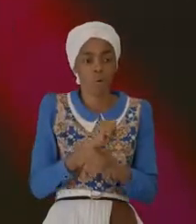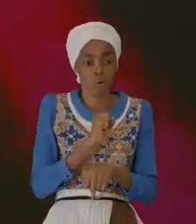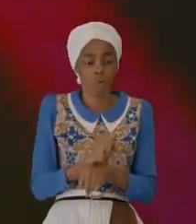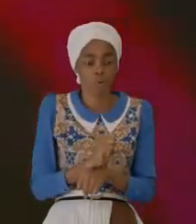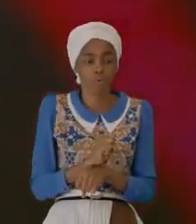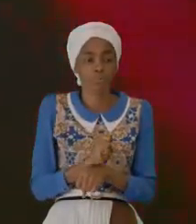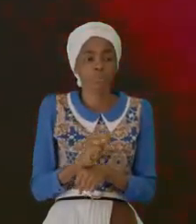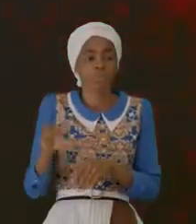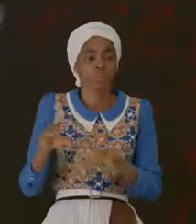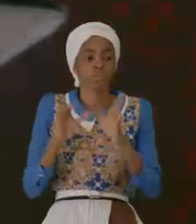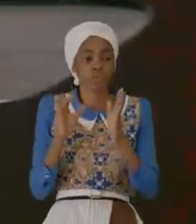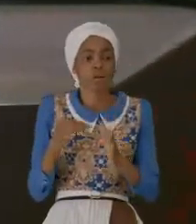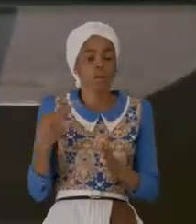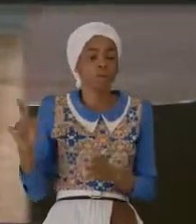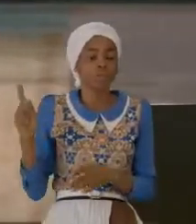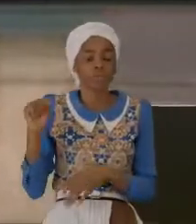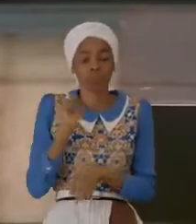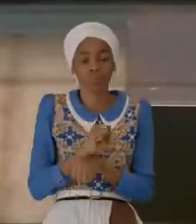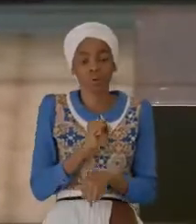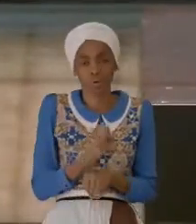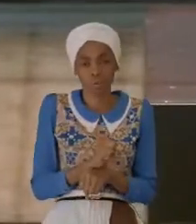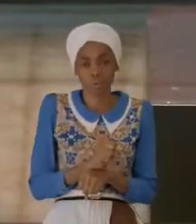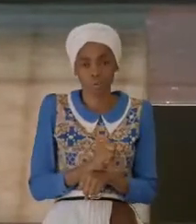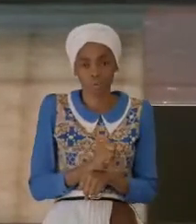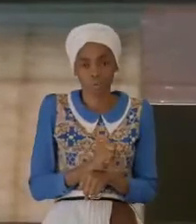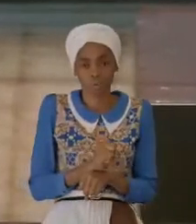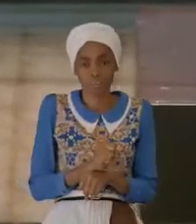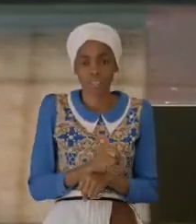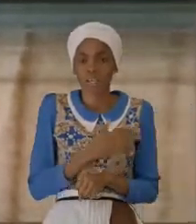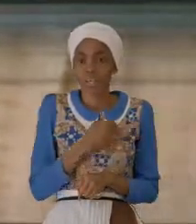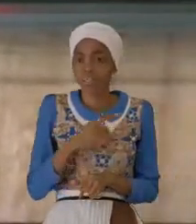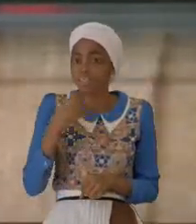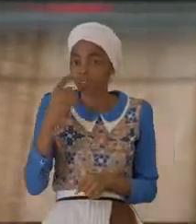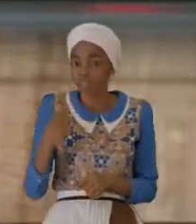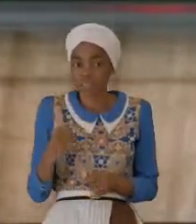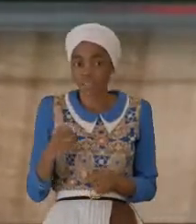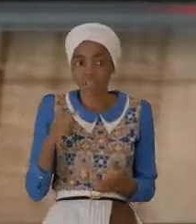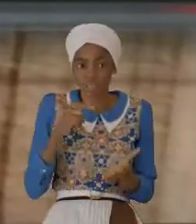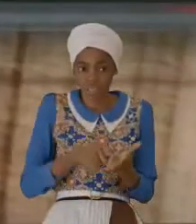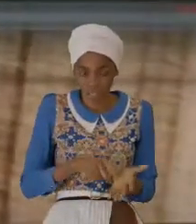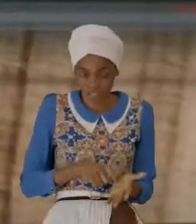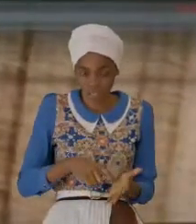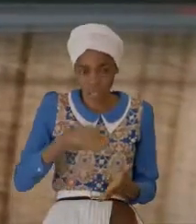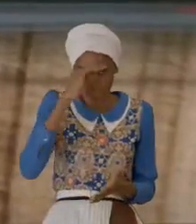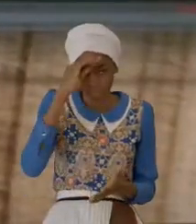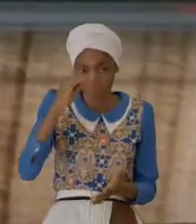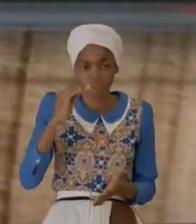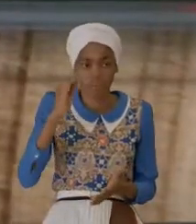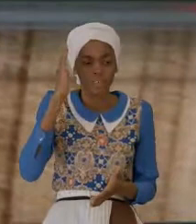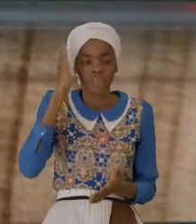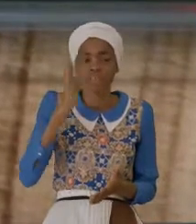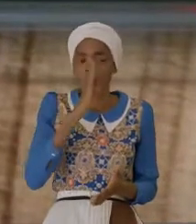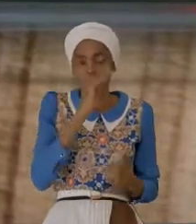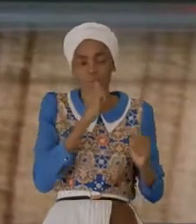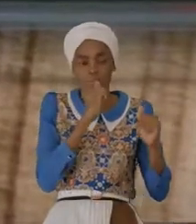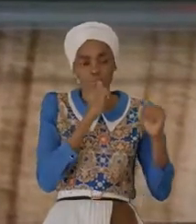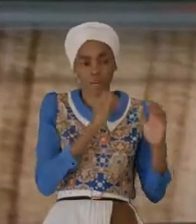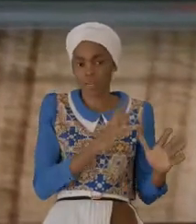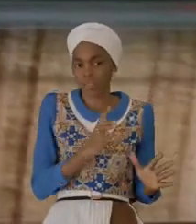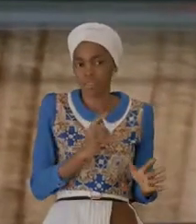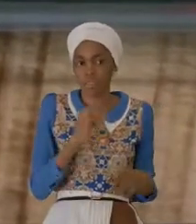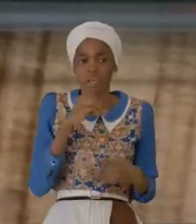doer of the work a doer of the world it says this man shall be blessed